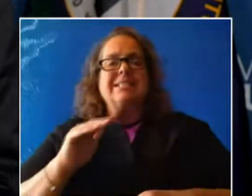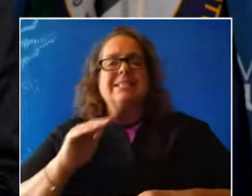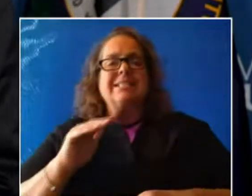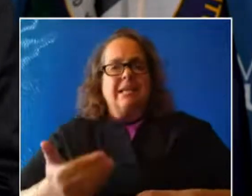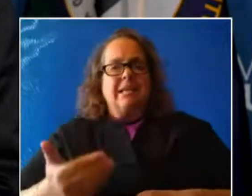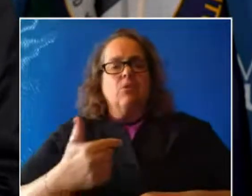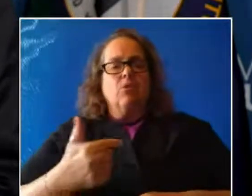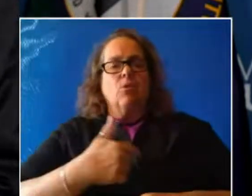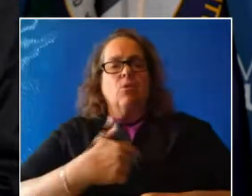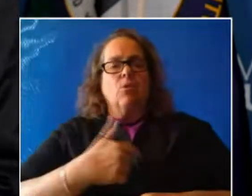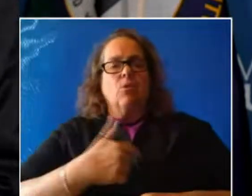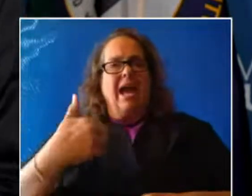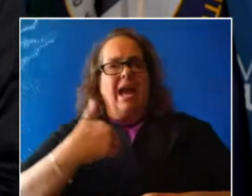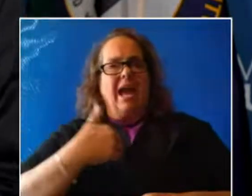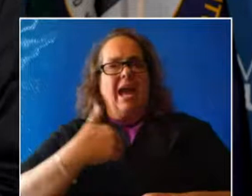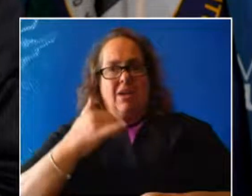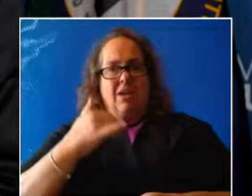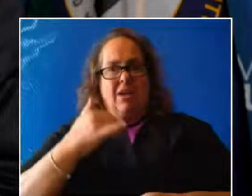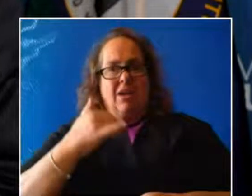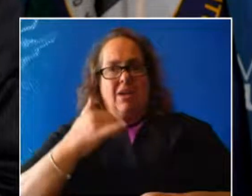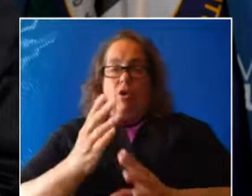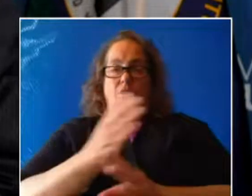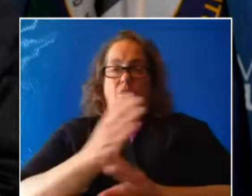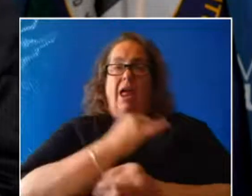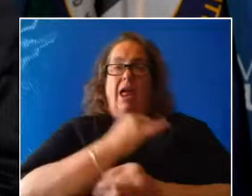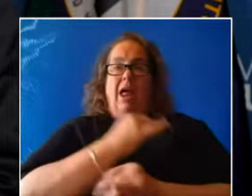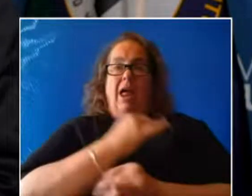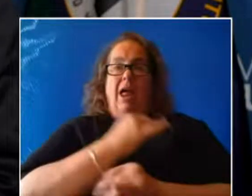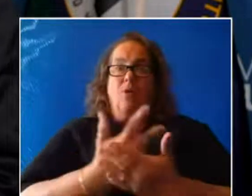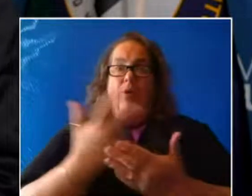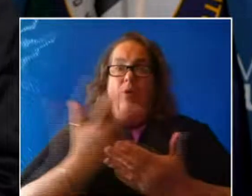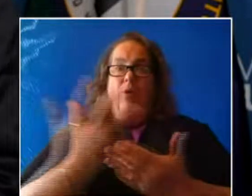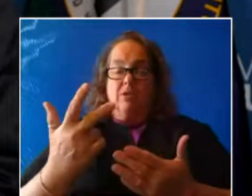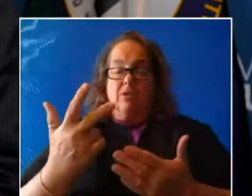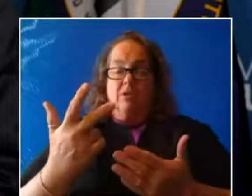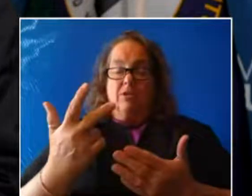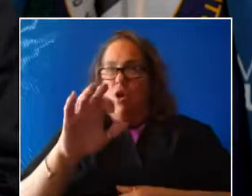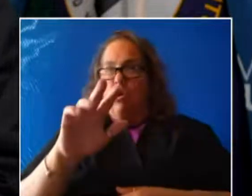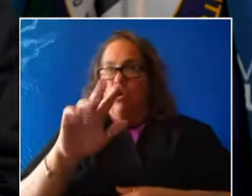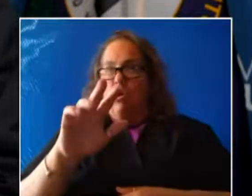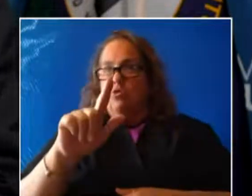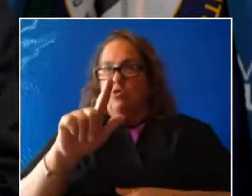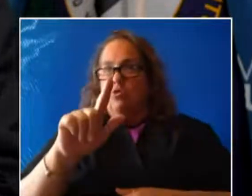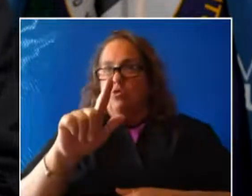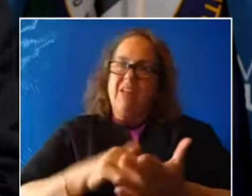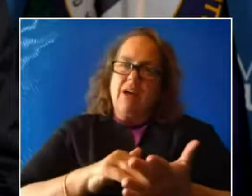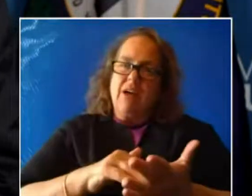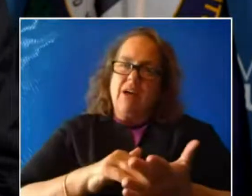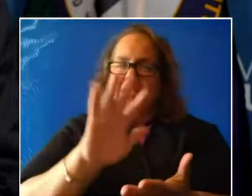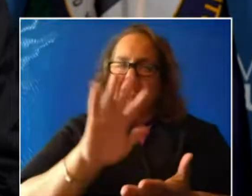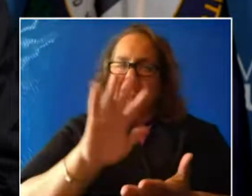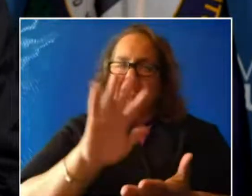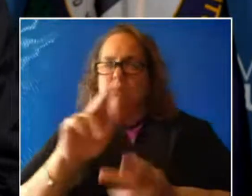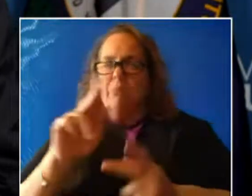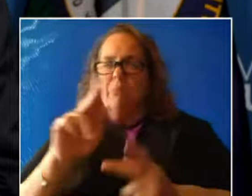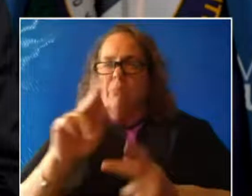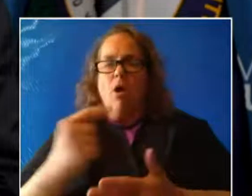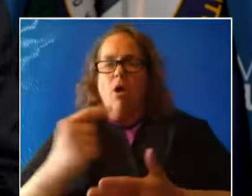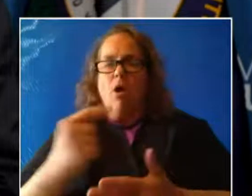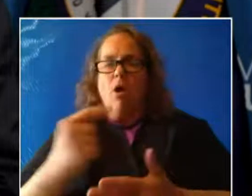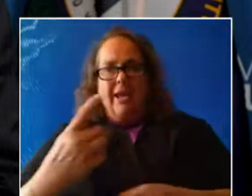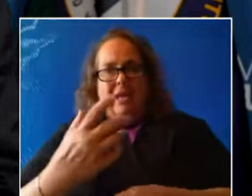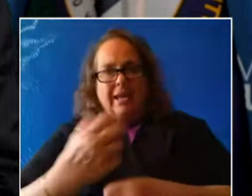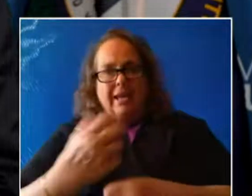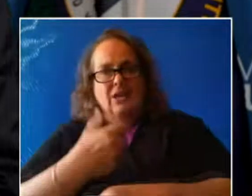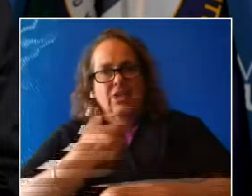look at the last 3 weeks, about 125,000 people-ish a week getting vaccinated, and we're watching very closely to see if demand